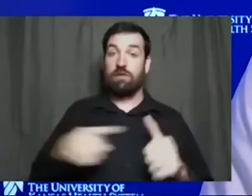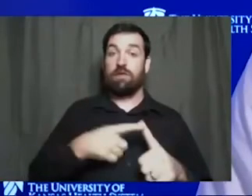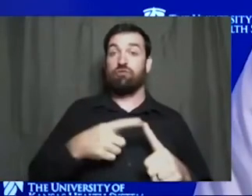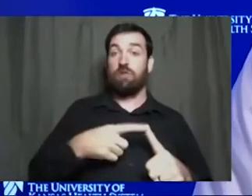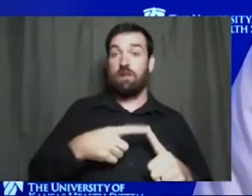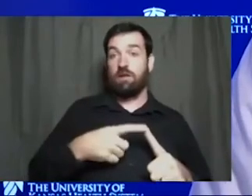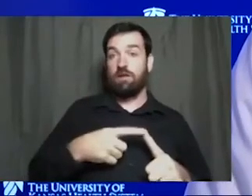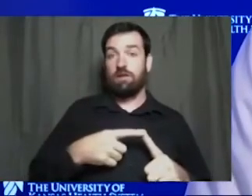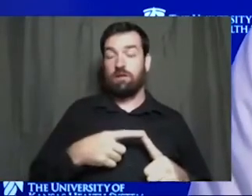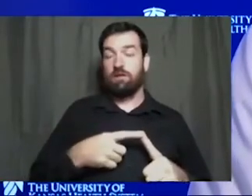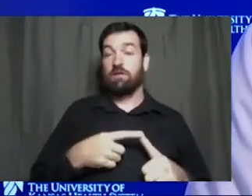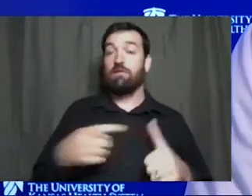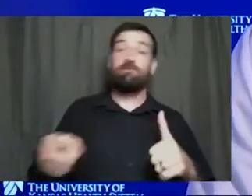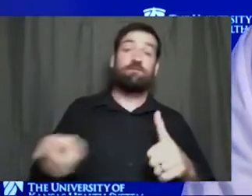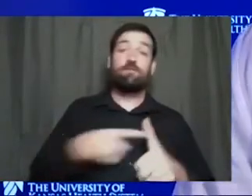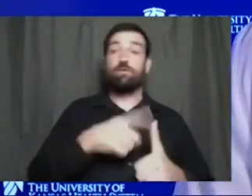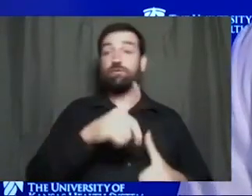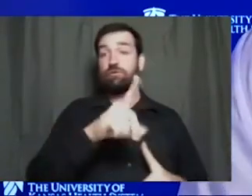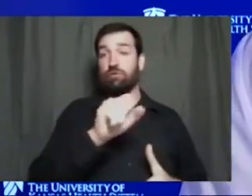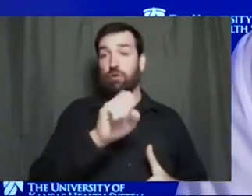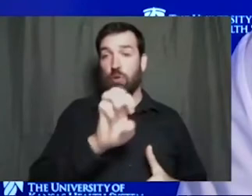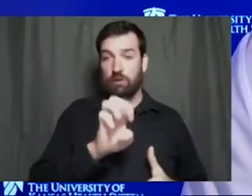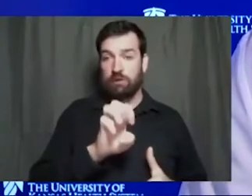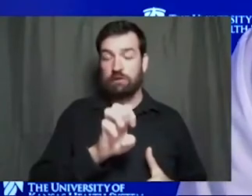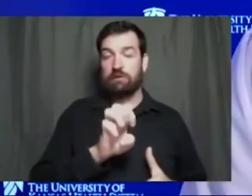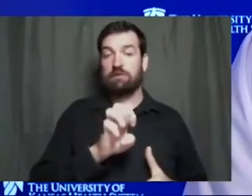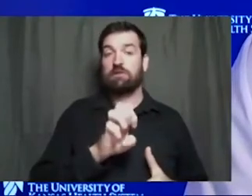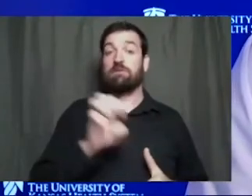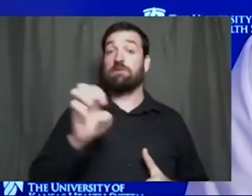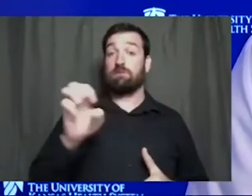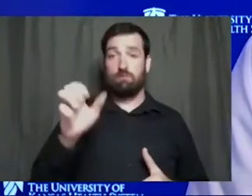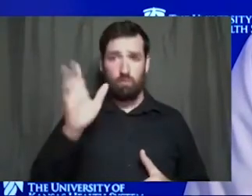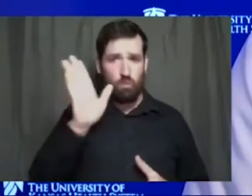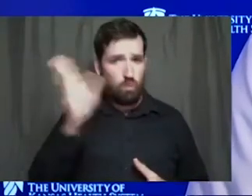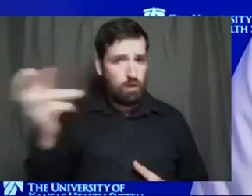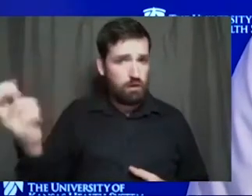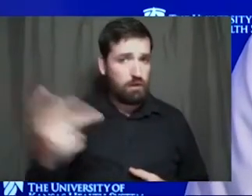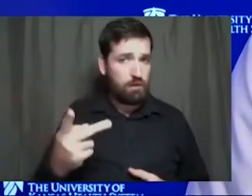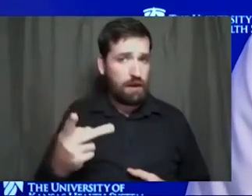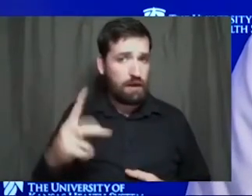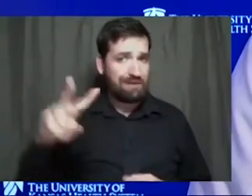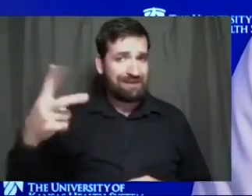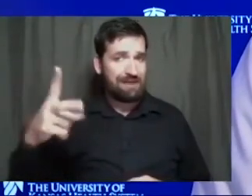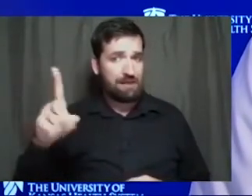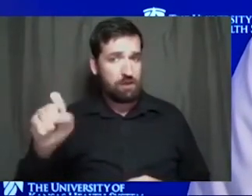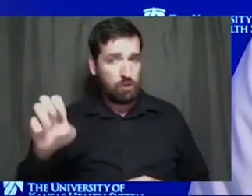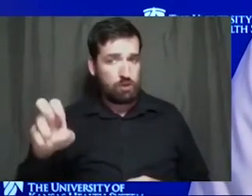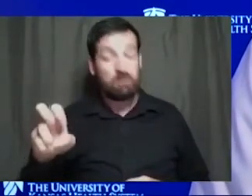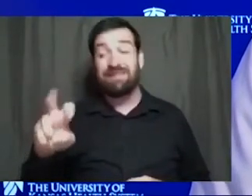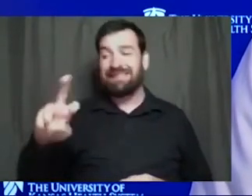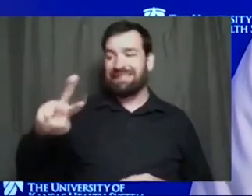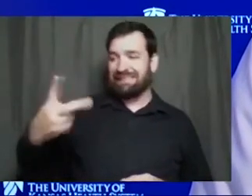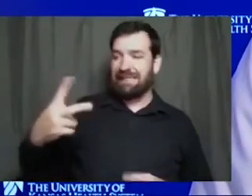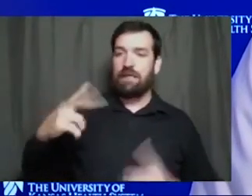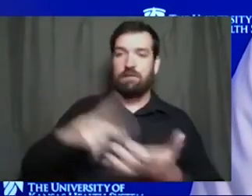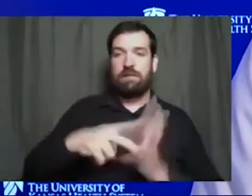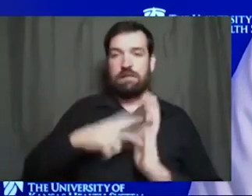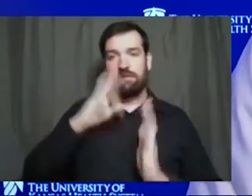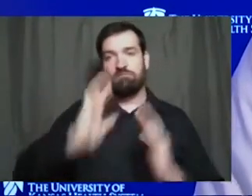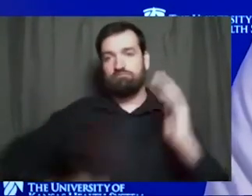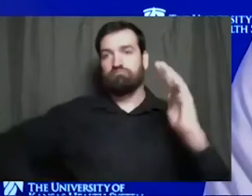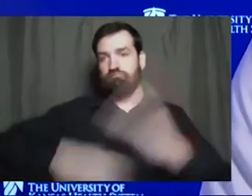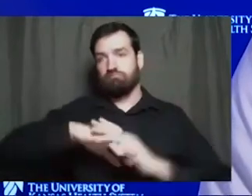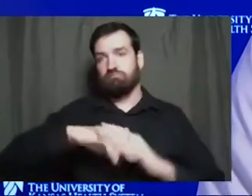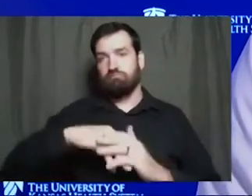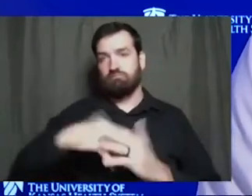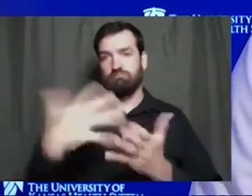first dose of vaccine, then would they come back to get their second? Really getting that second confers the maximal immunity that you can get.